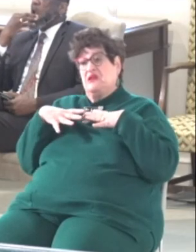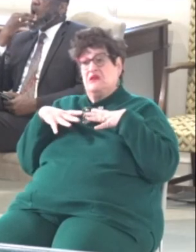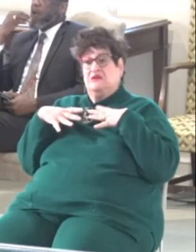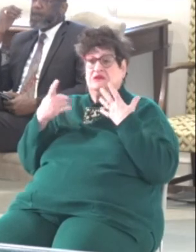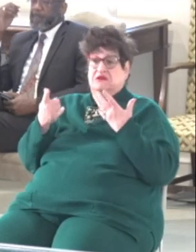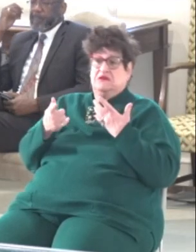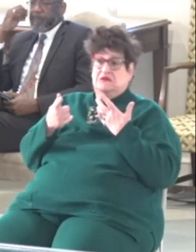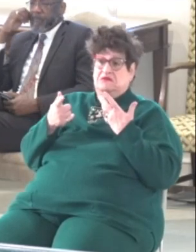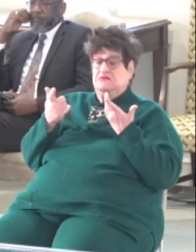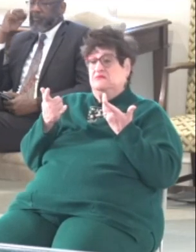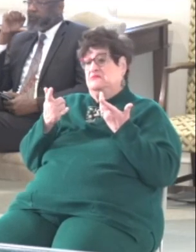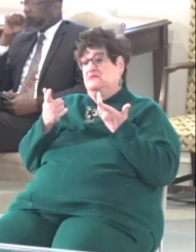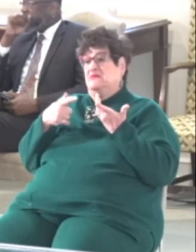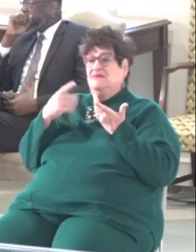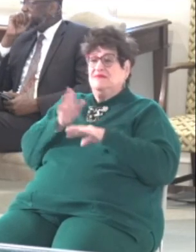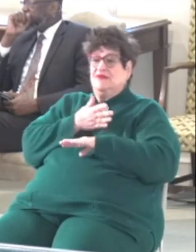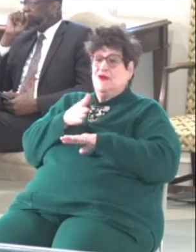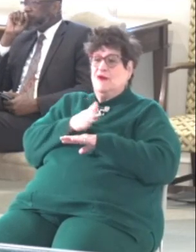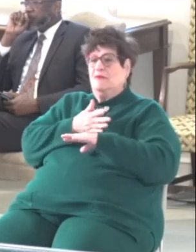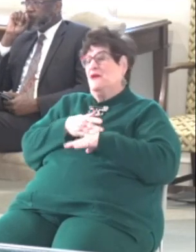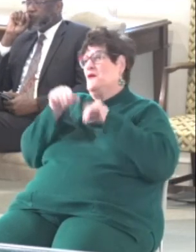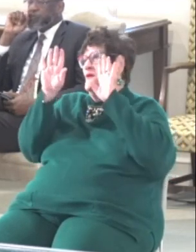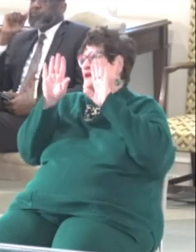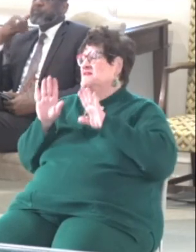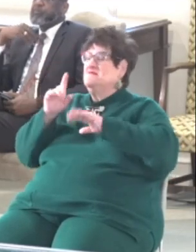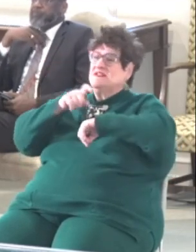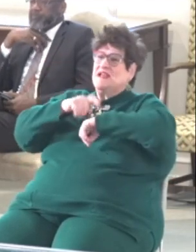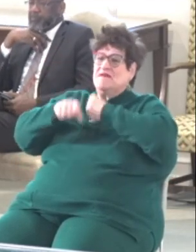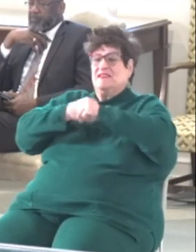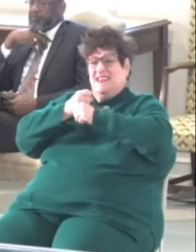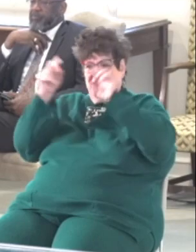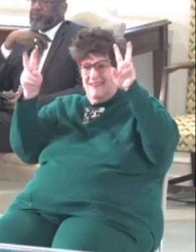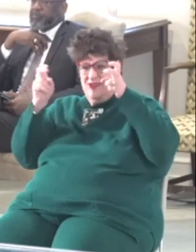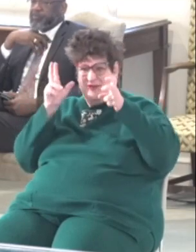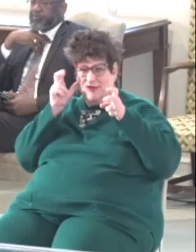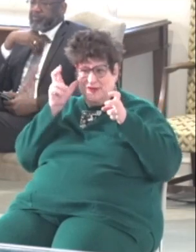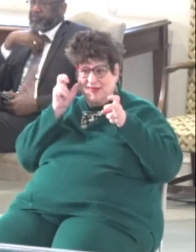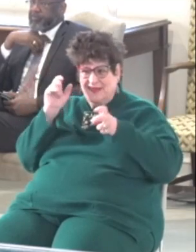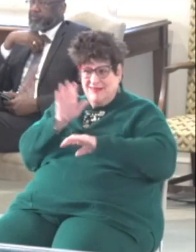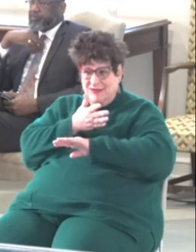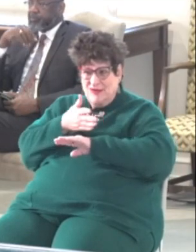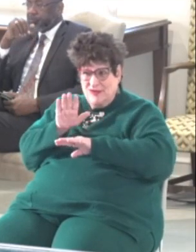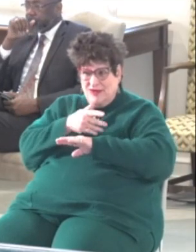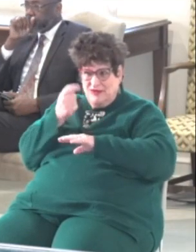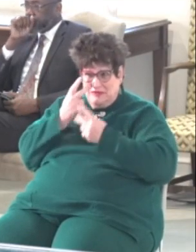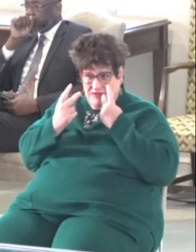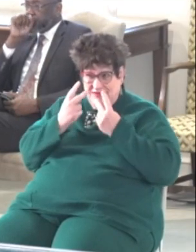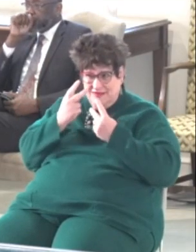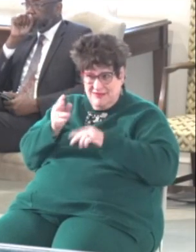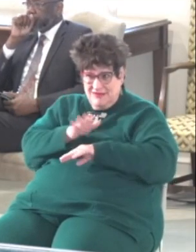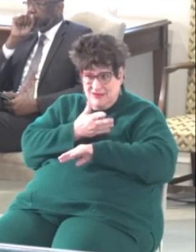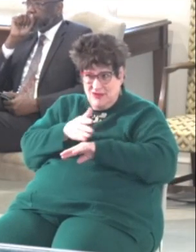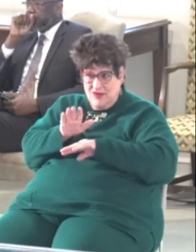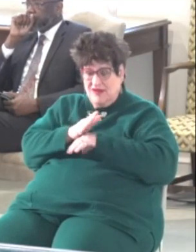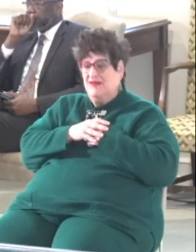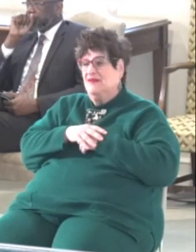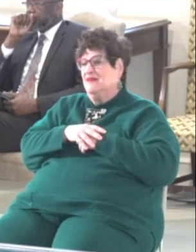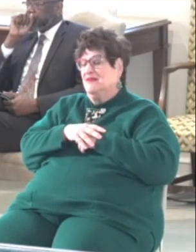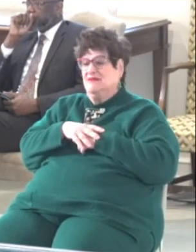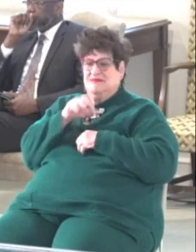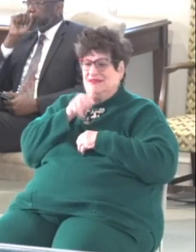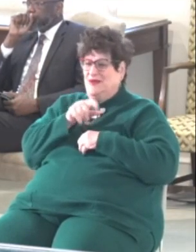you might hear that famous tune. It's the most wonderful time of the year. But you don't have to be cheery or filled